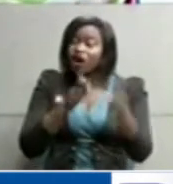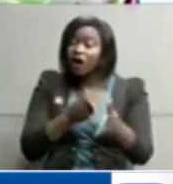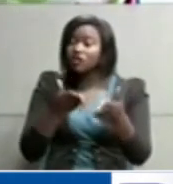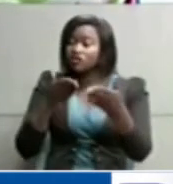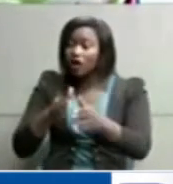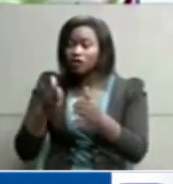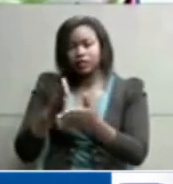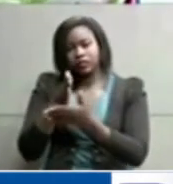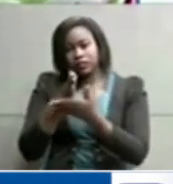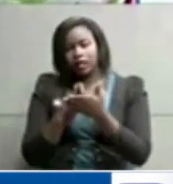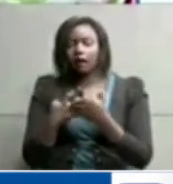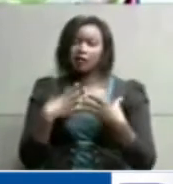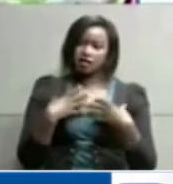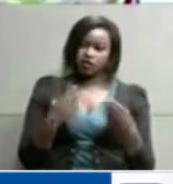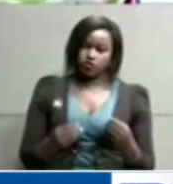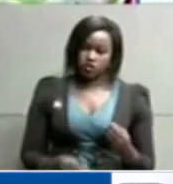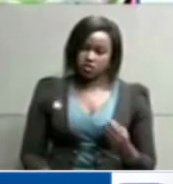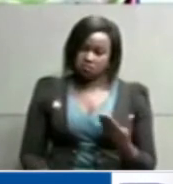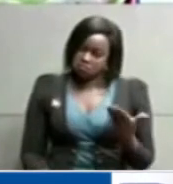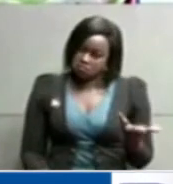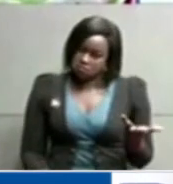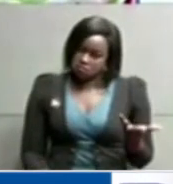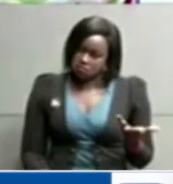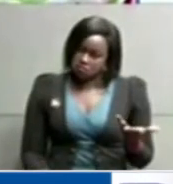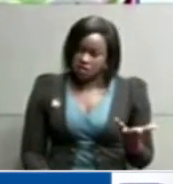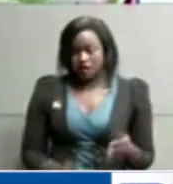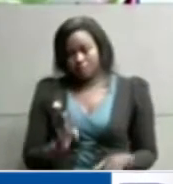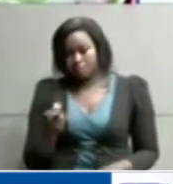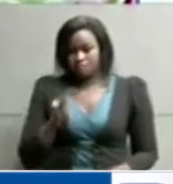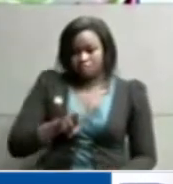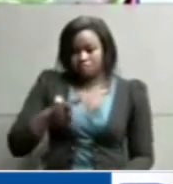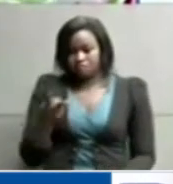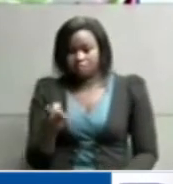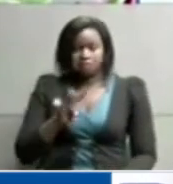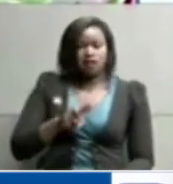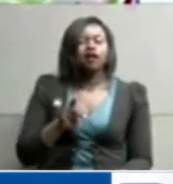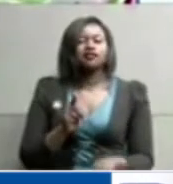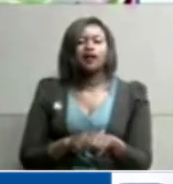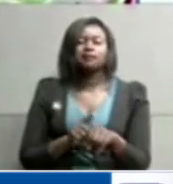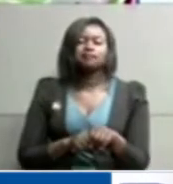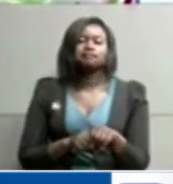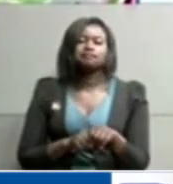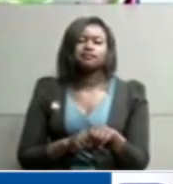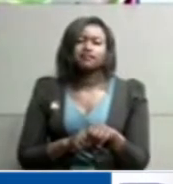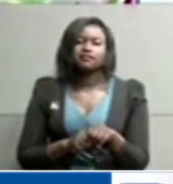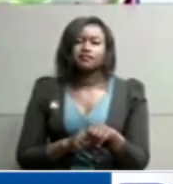and others survive. So either way, its time runs out.